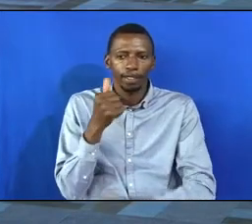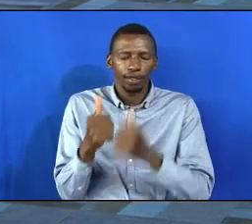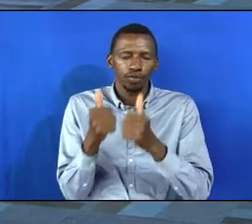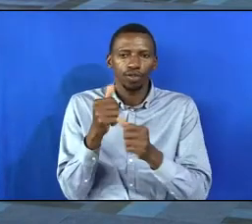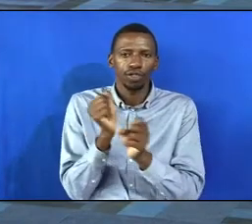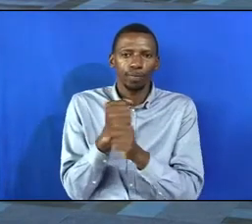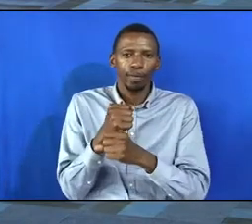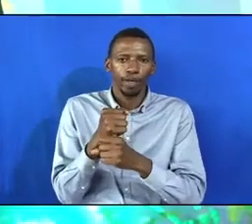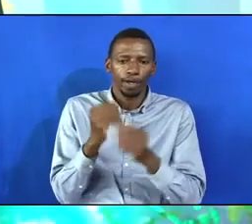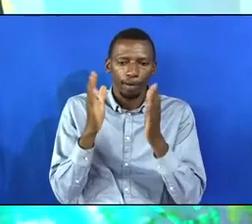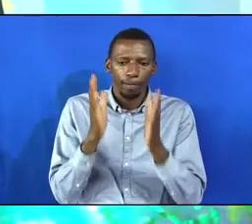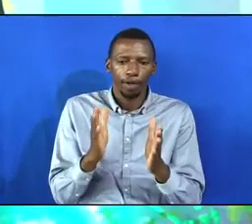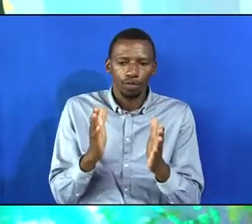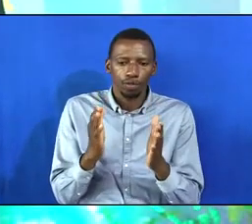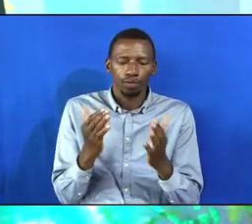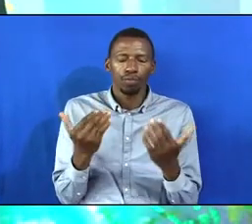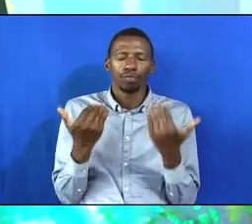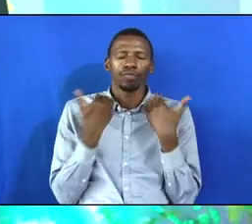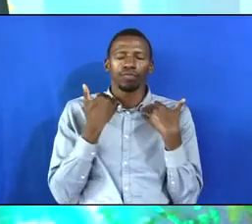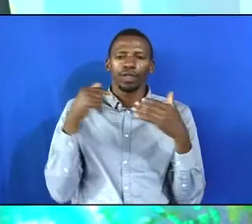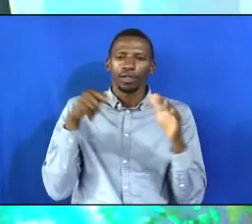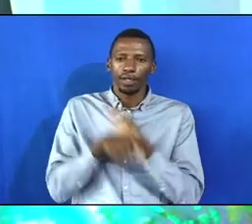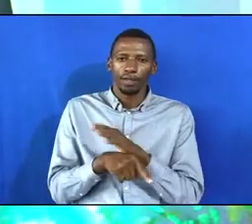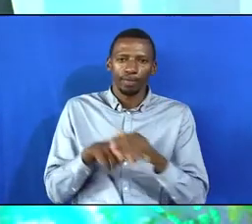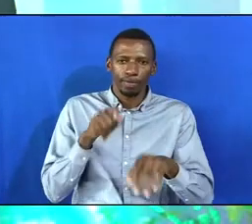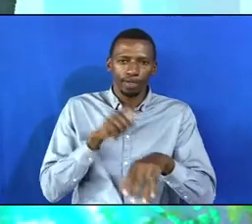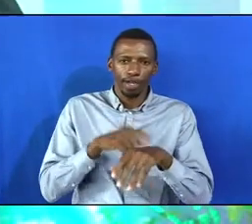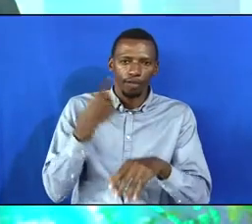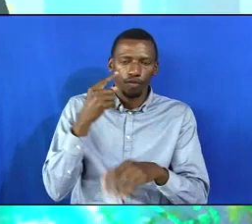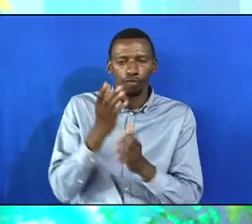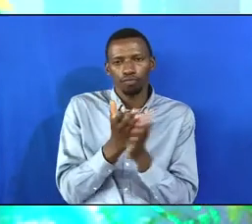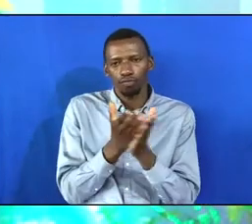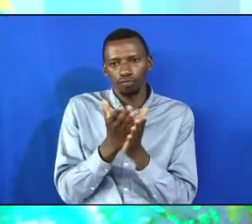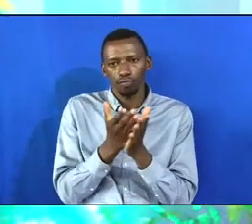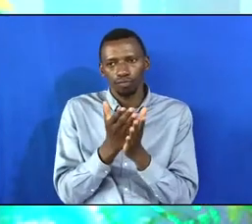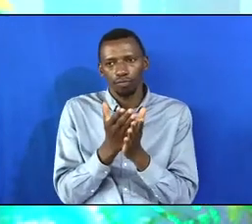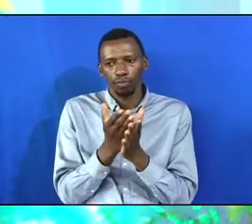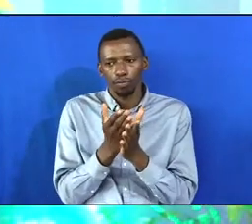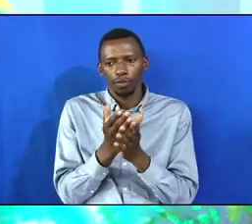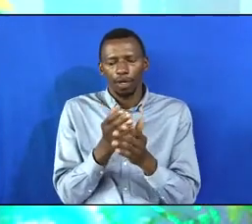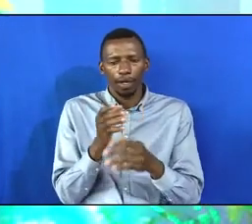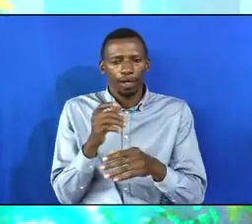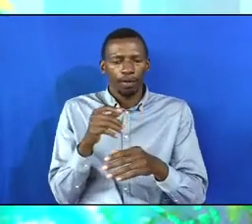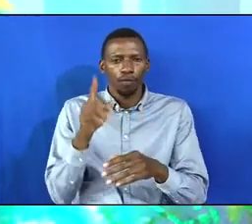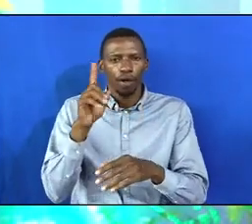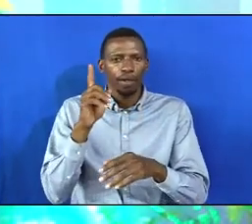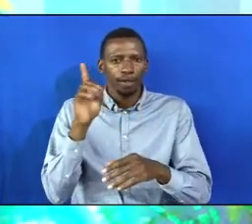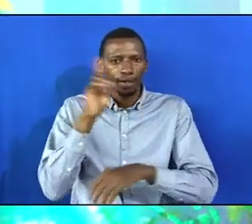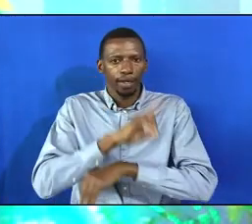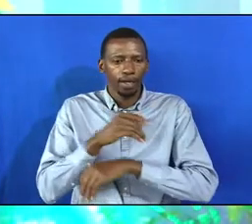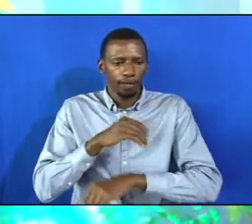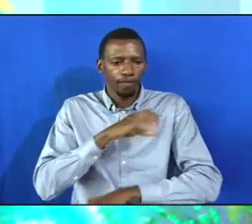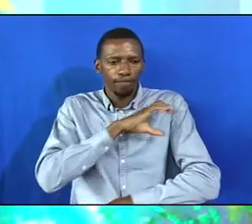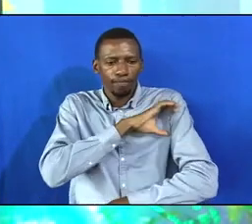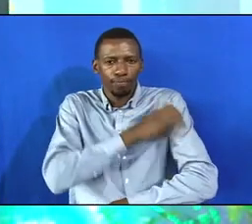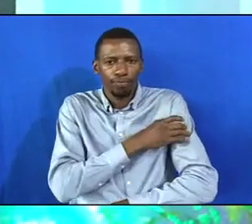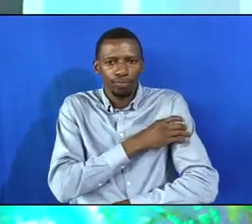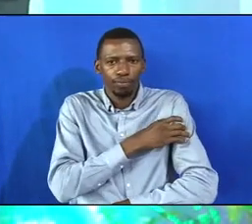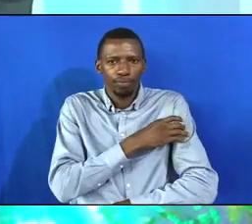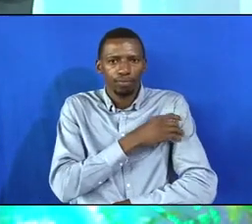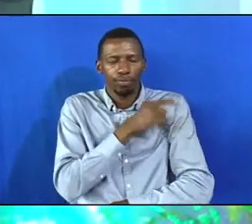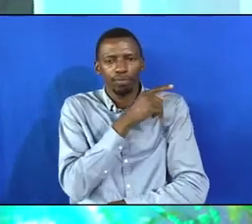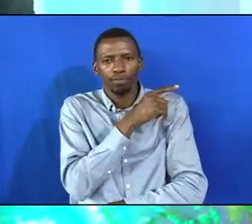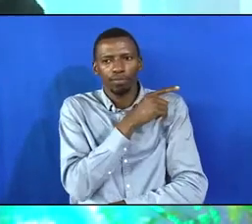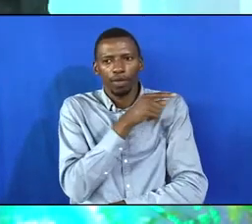it is. On two accounts, one when I suffered a dislocation here, I remember when